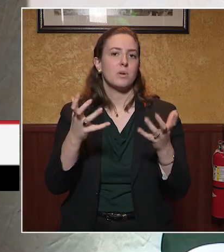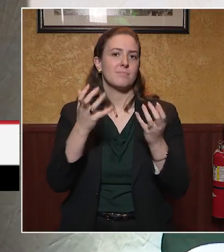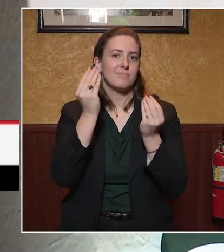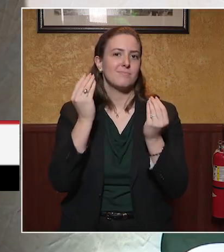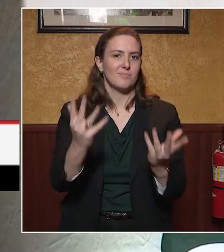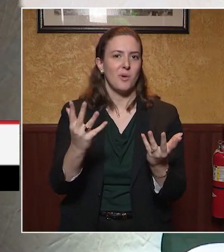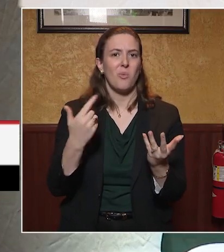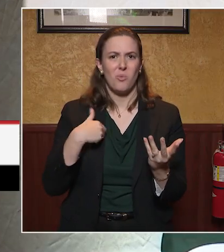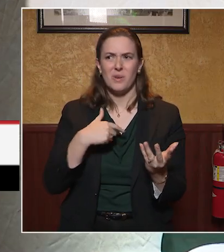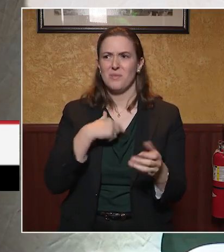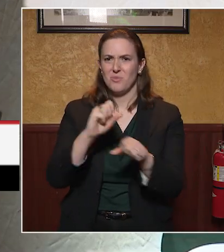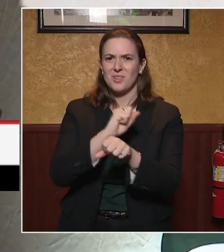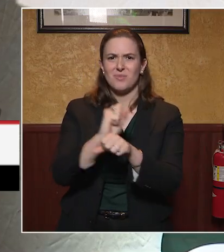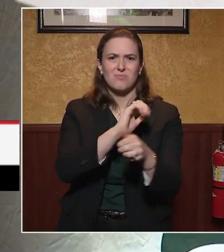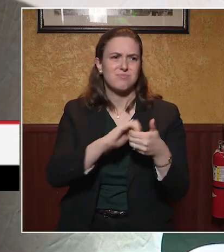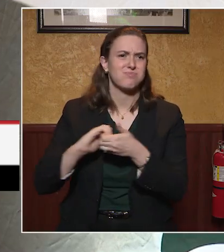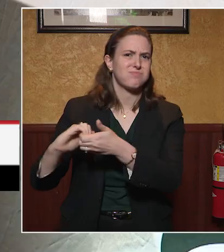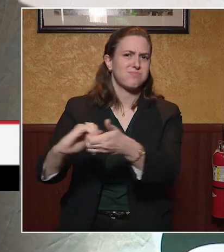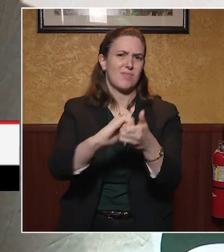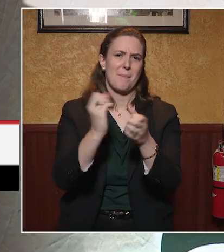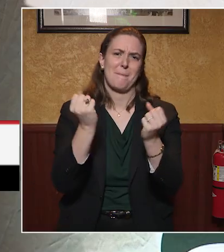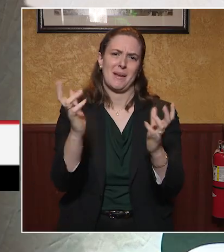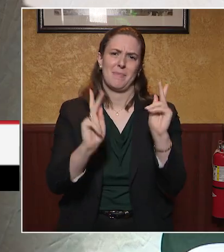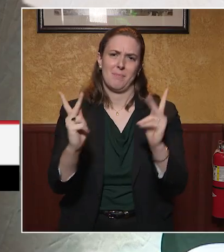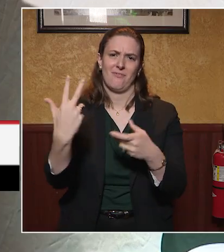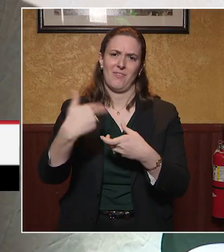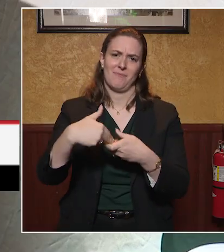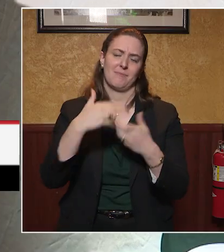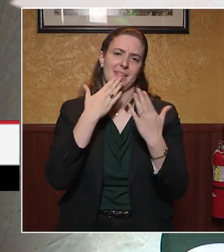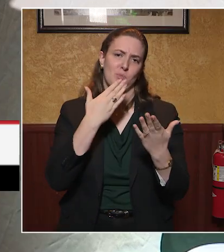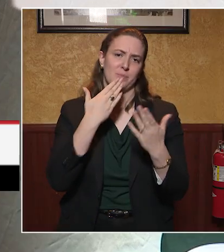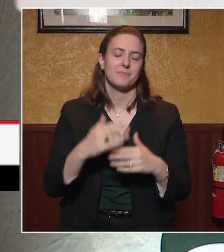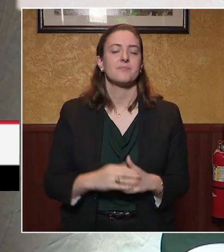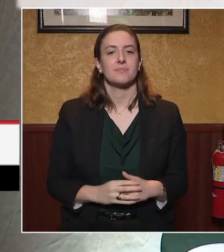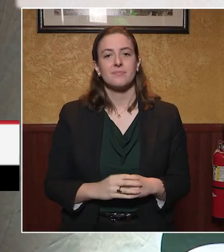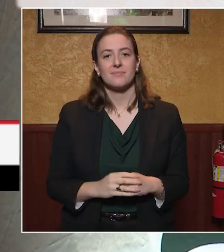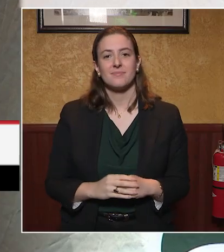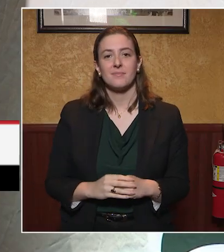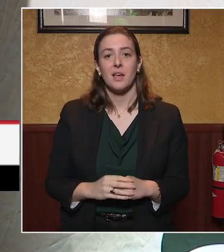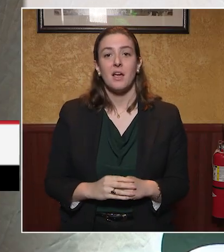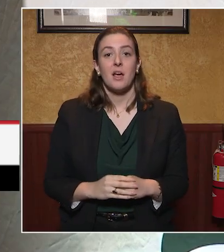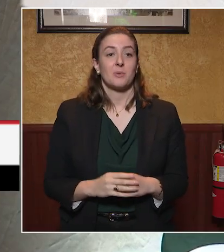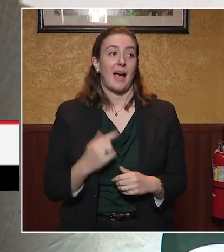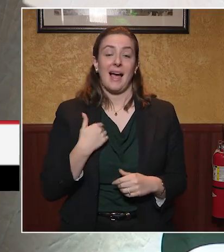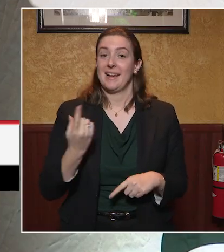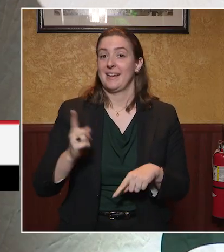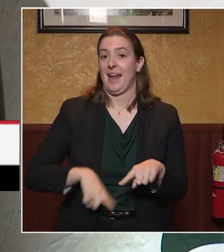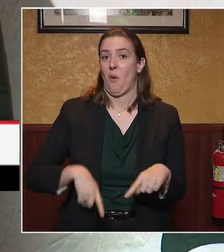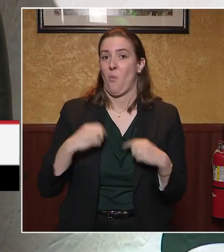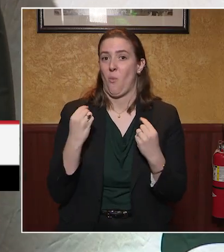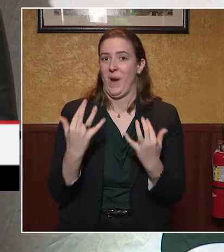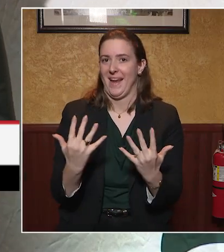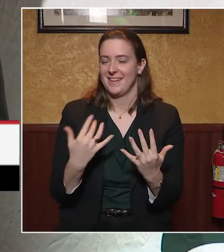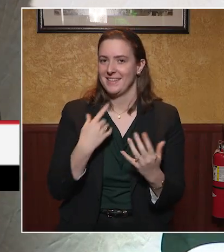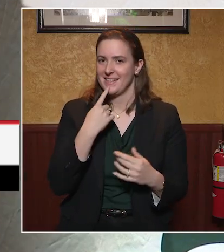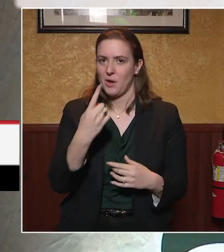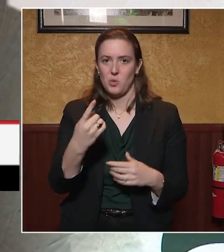throughout our downtown core. Now, I have a lot of ground to cover today, and I got to tell you, I cannot wait to tell you everything that there is in